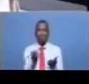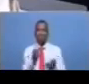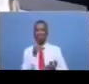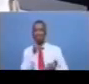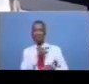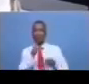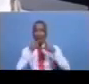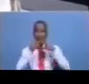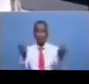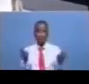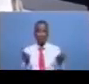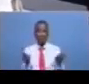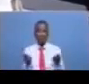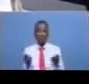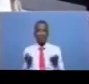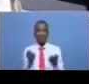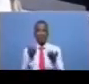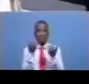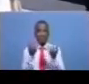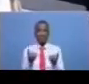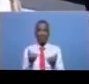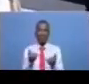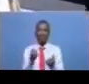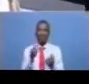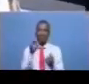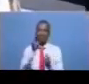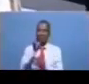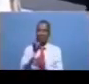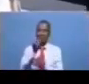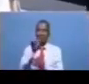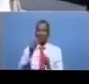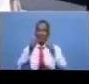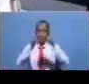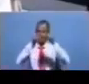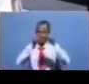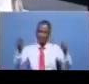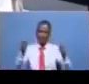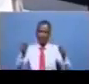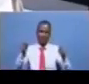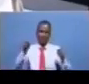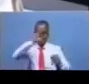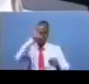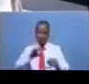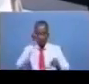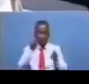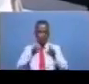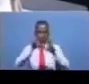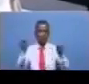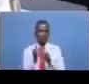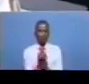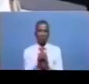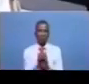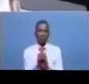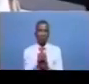to the petitioner. And that is why we vehemently disagree with the court. We respectfully but vehemently disagree